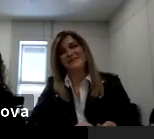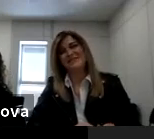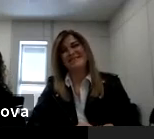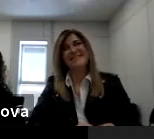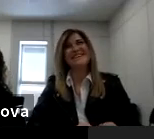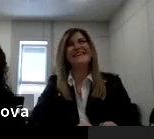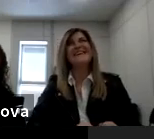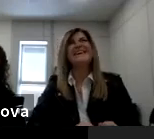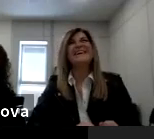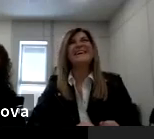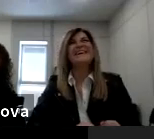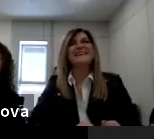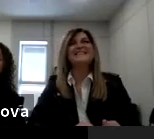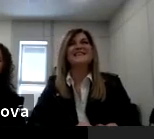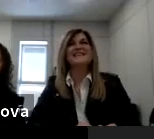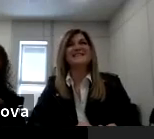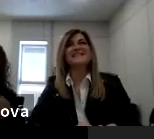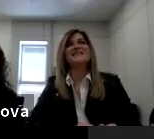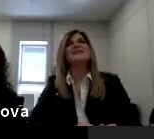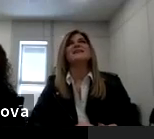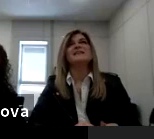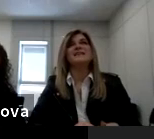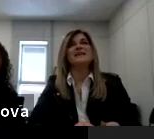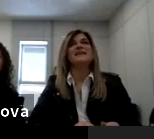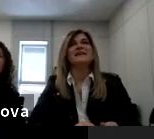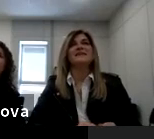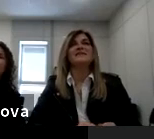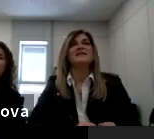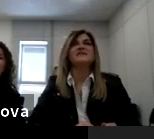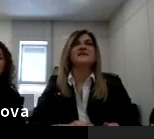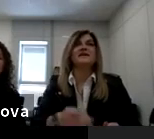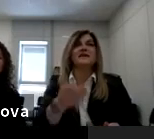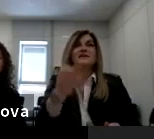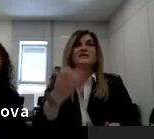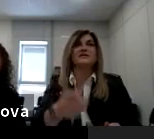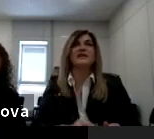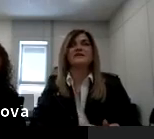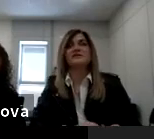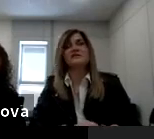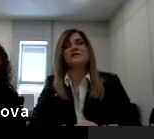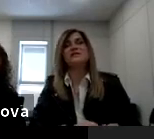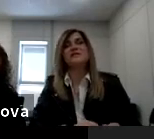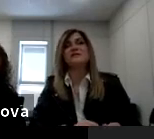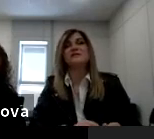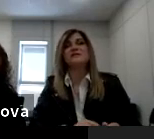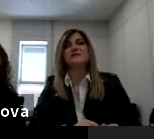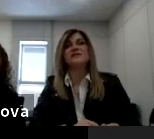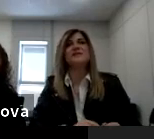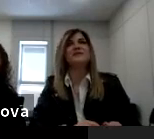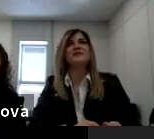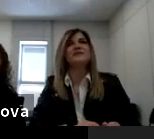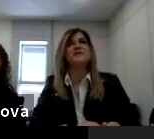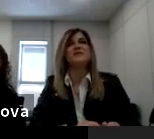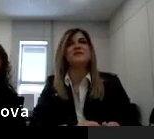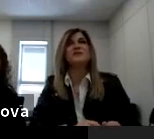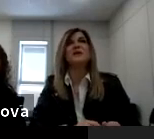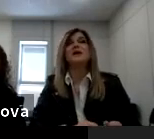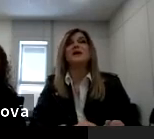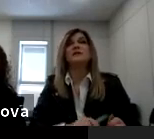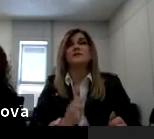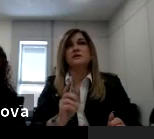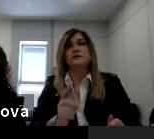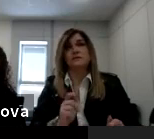Yekaterinburg. And they are working through designers. The bus. Yeah, it's really nice. And they are also actors in this